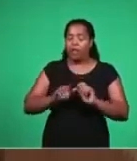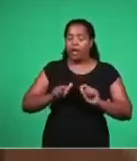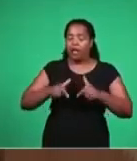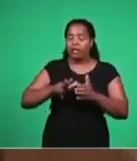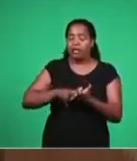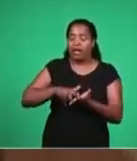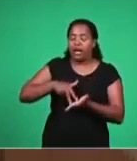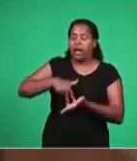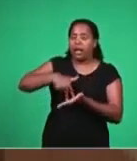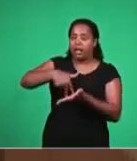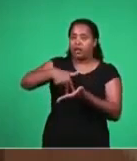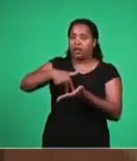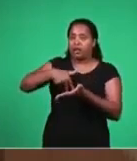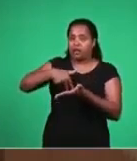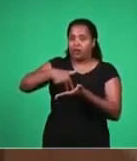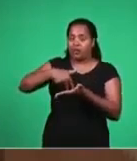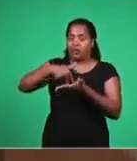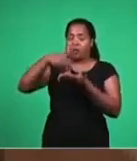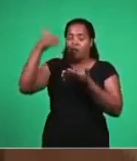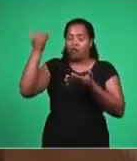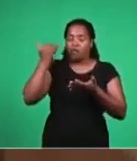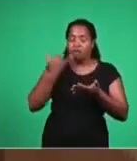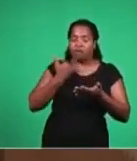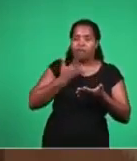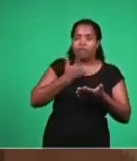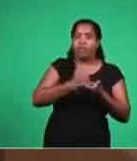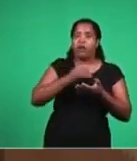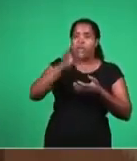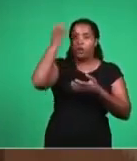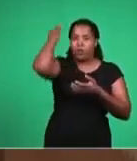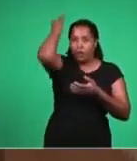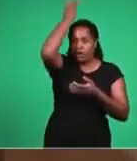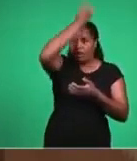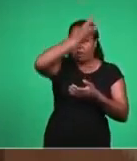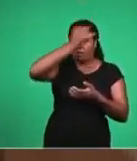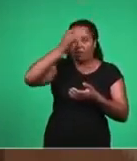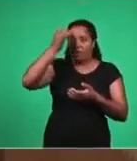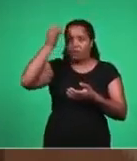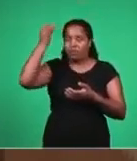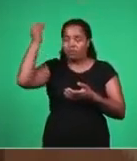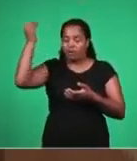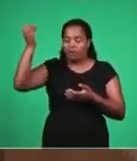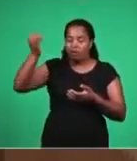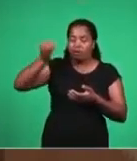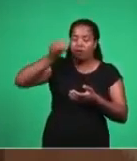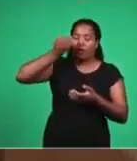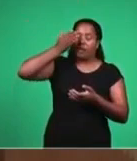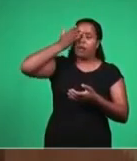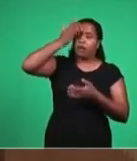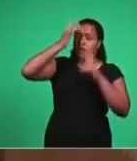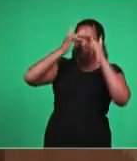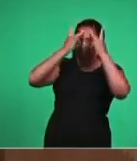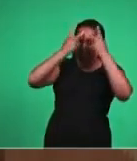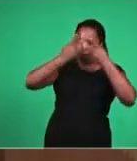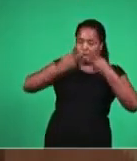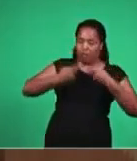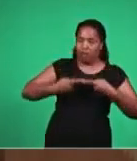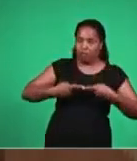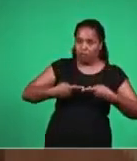They are going to be moved by the resurrection that the Holy Spirit is going to give to man.